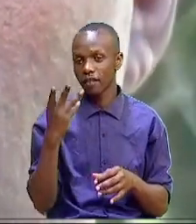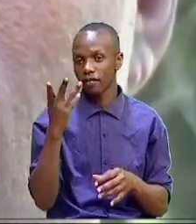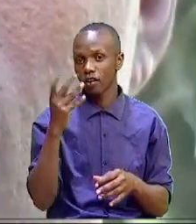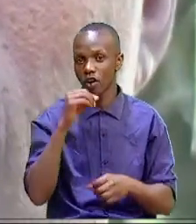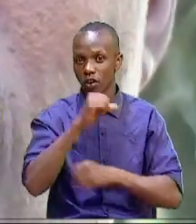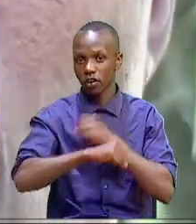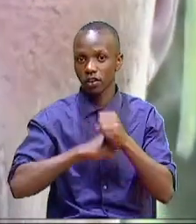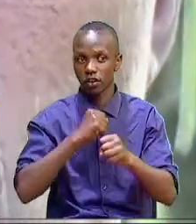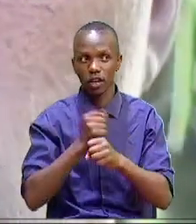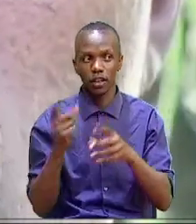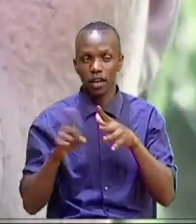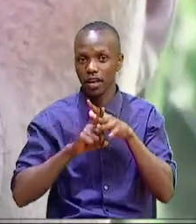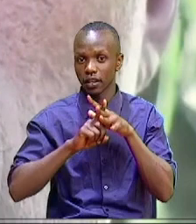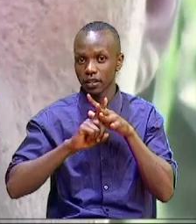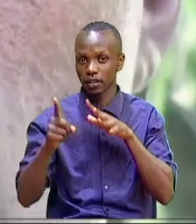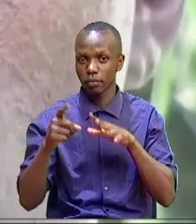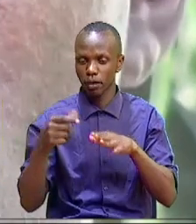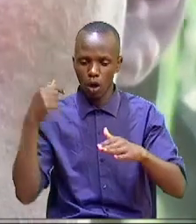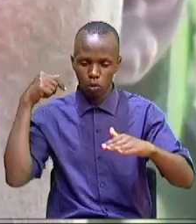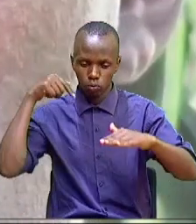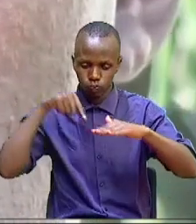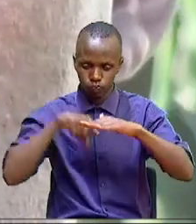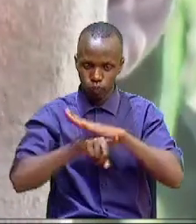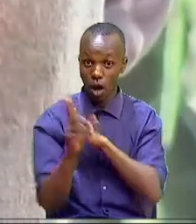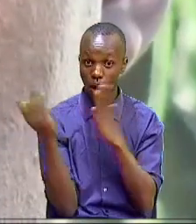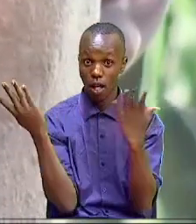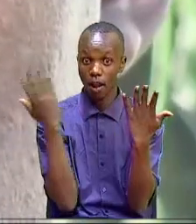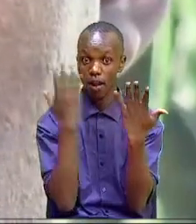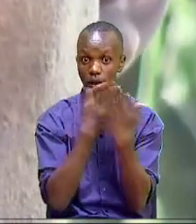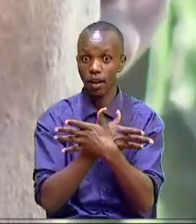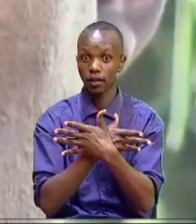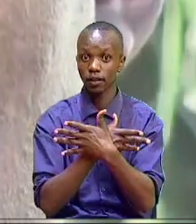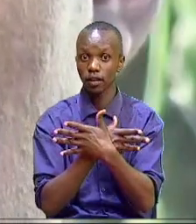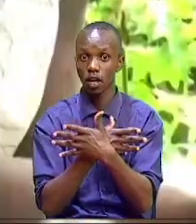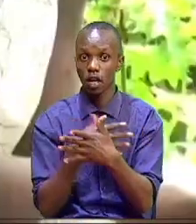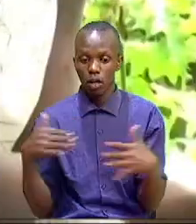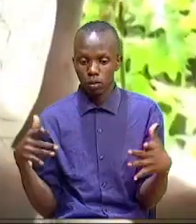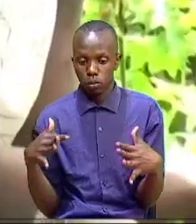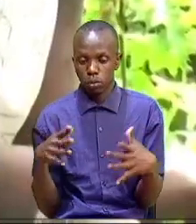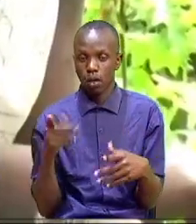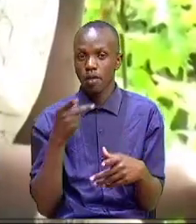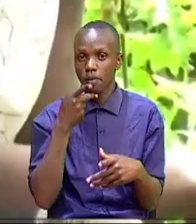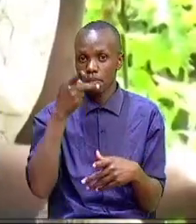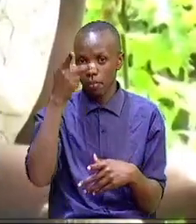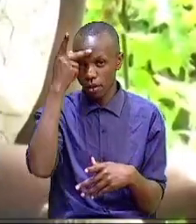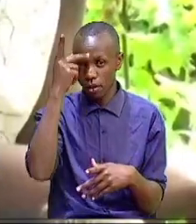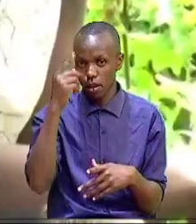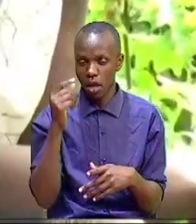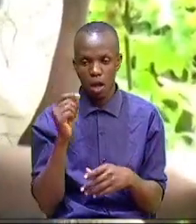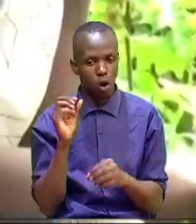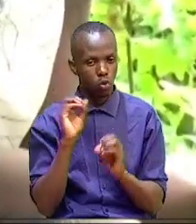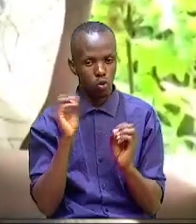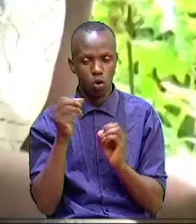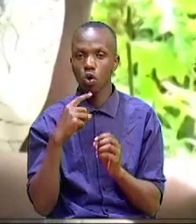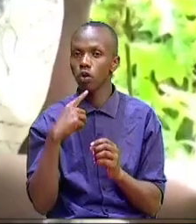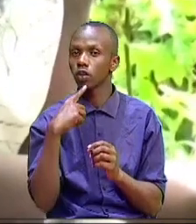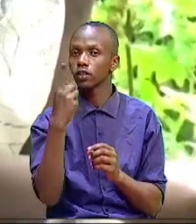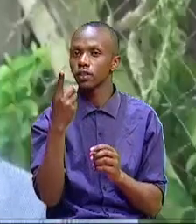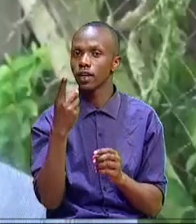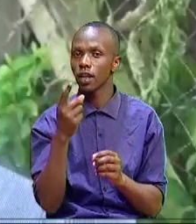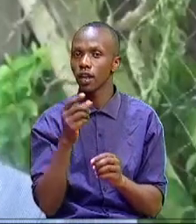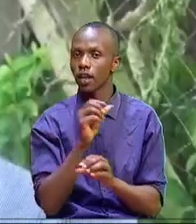and disappeared into the darkness as they menacingly warned the shaken parents not to dare raise the alarm or pursue